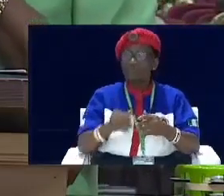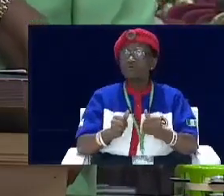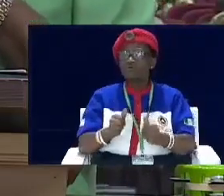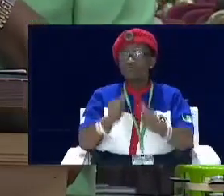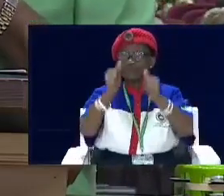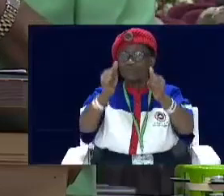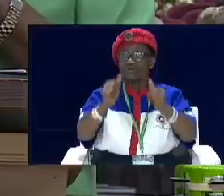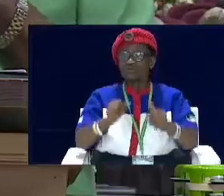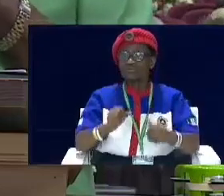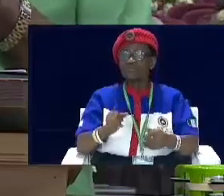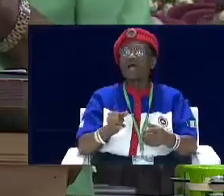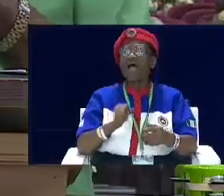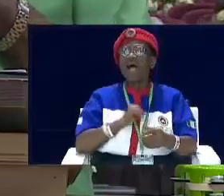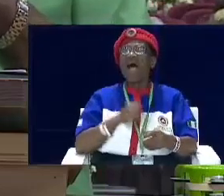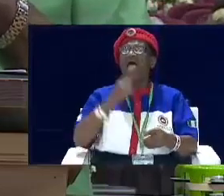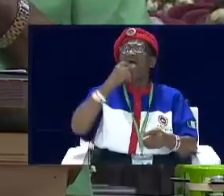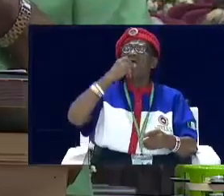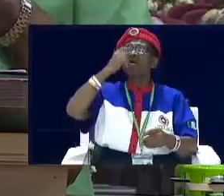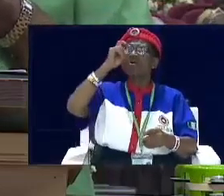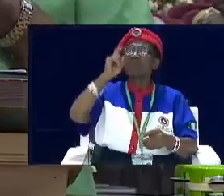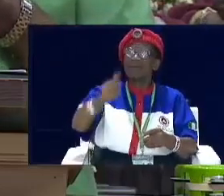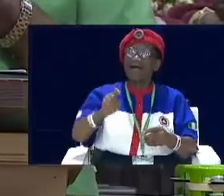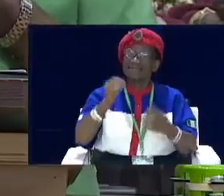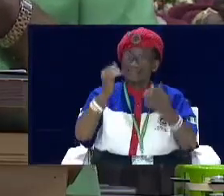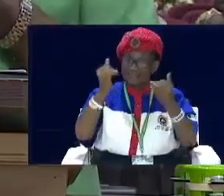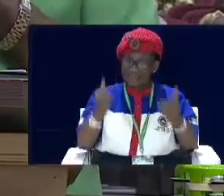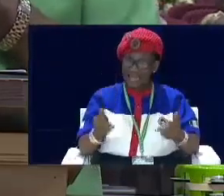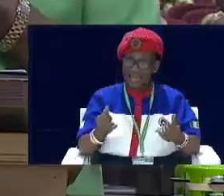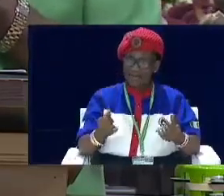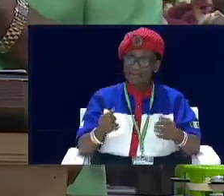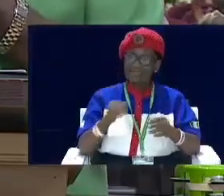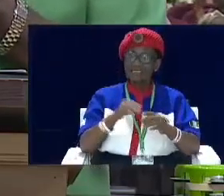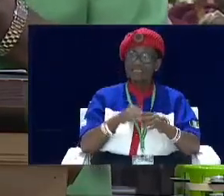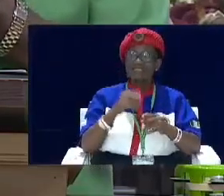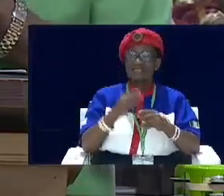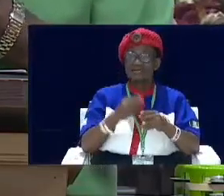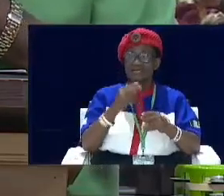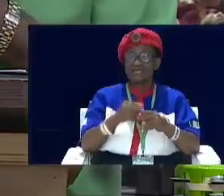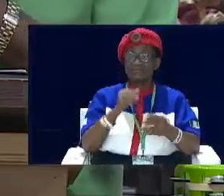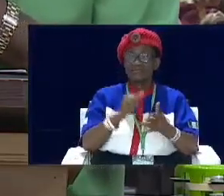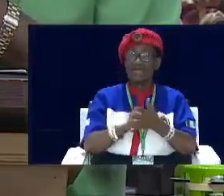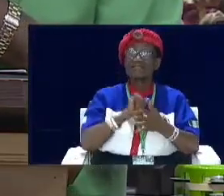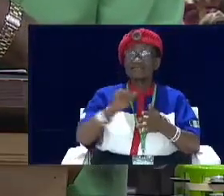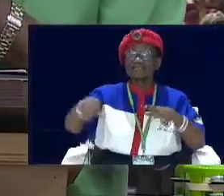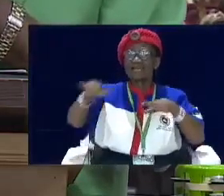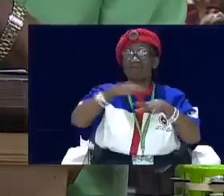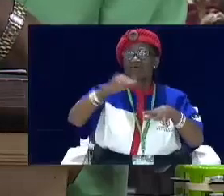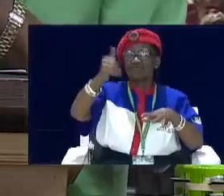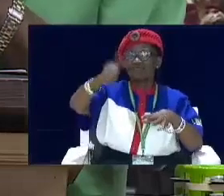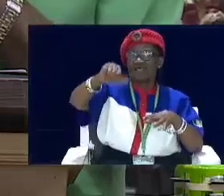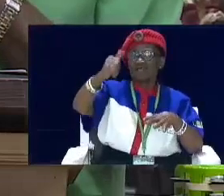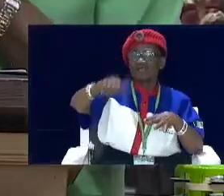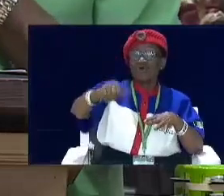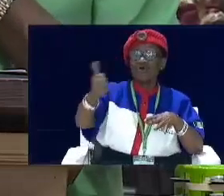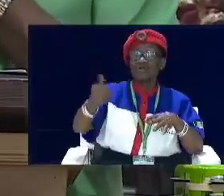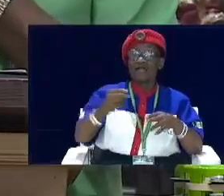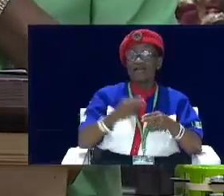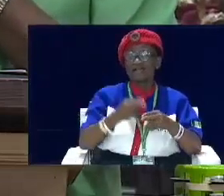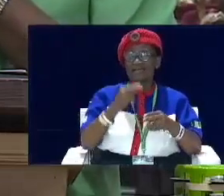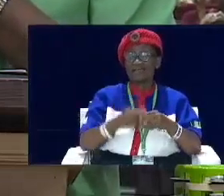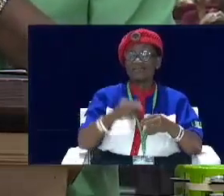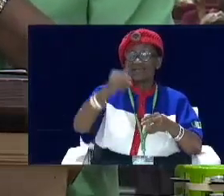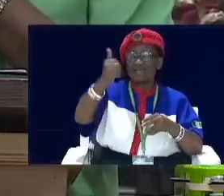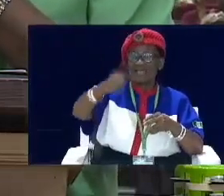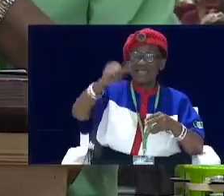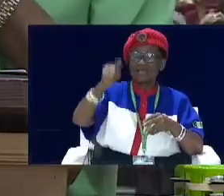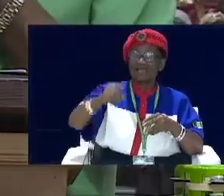I decree now. Mo wá pa láṣẹ nísinsìnyí. In the name that's above every other name. Ní orúkọ tó ju gbogbo orúkọ lọ. Anyone hindering